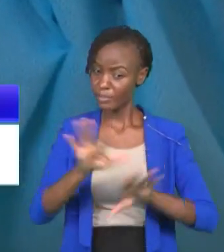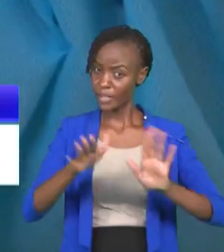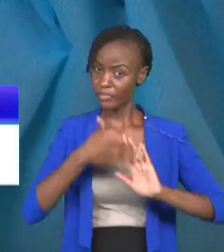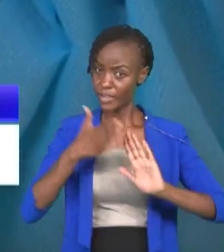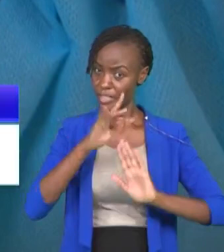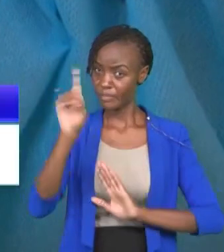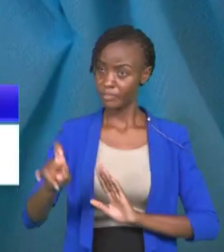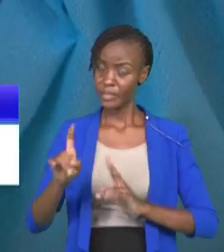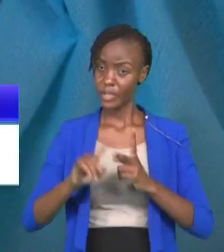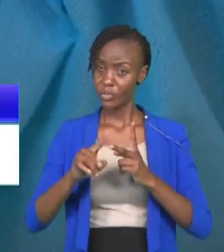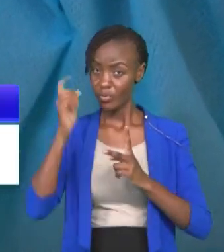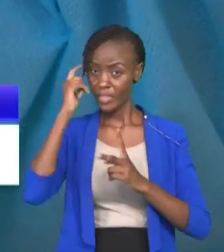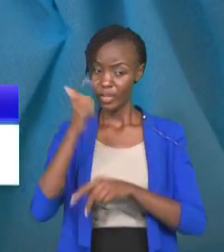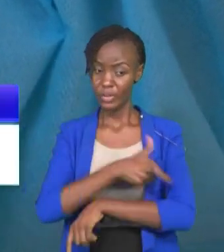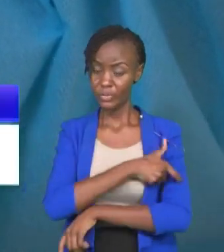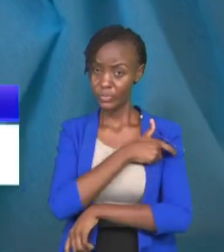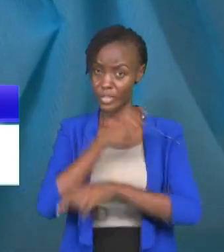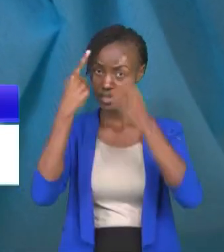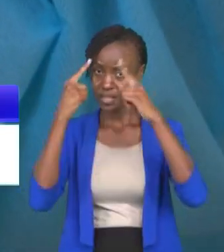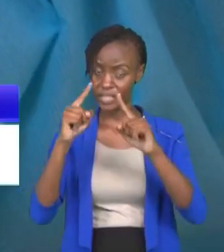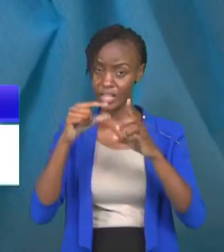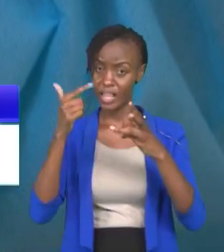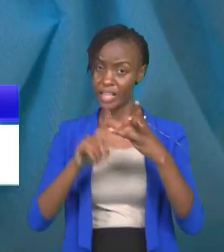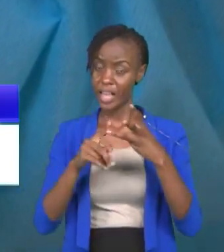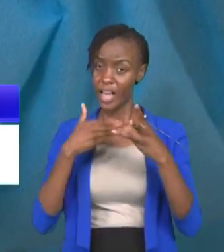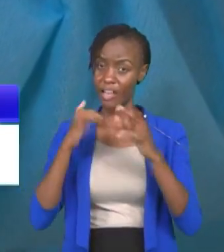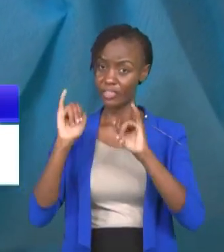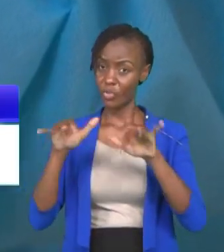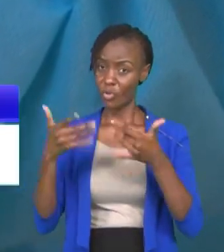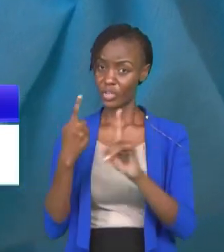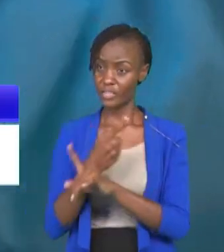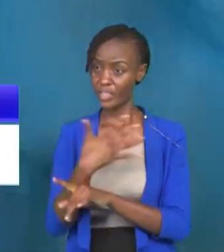the vaccine still work? Are there new or different things you should now